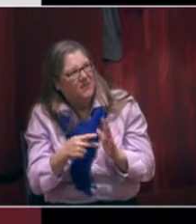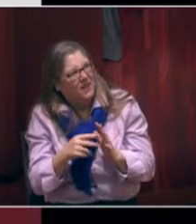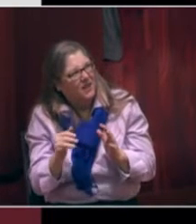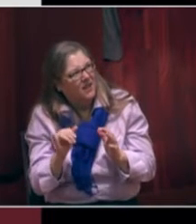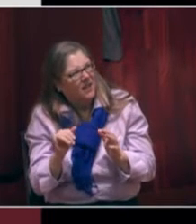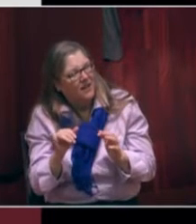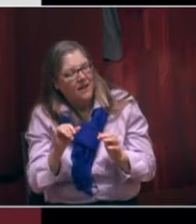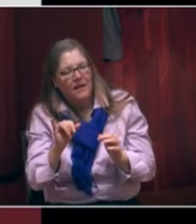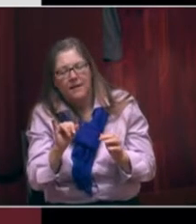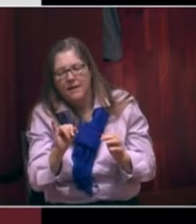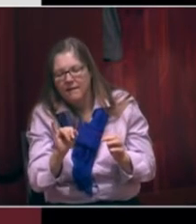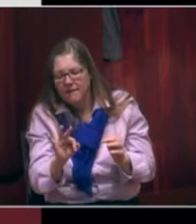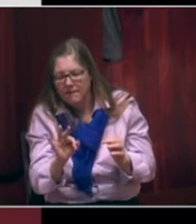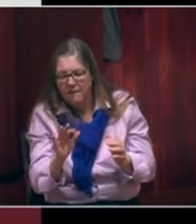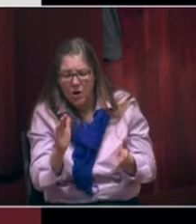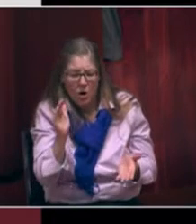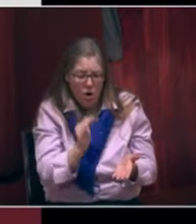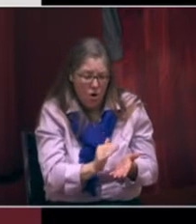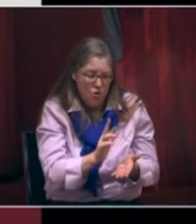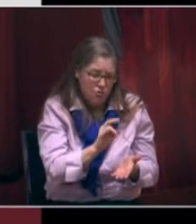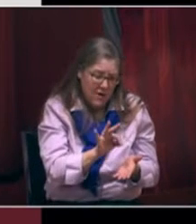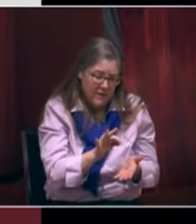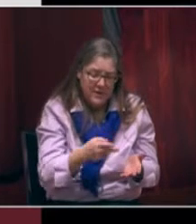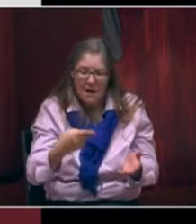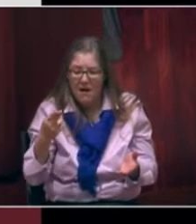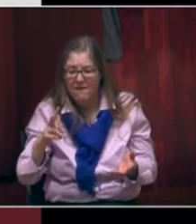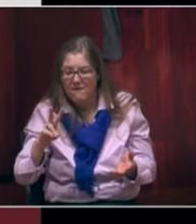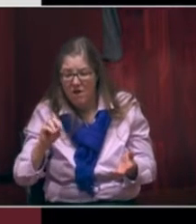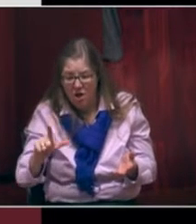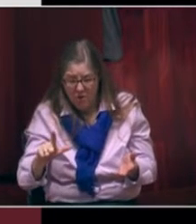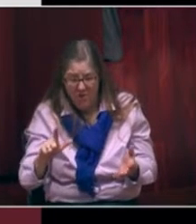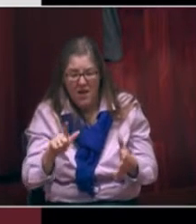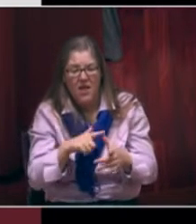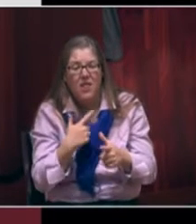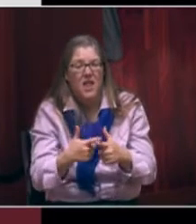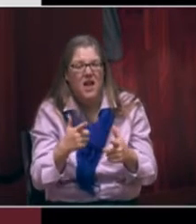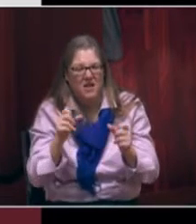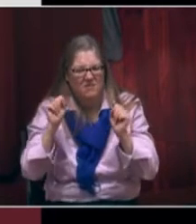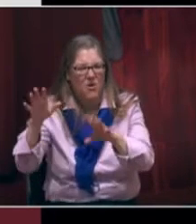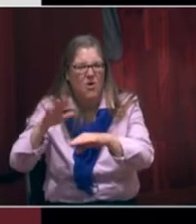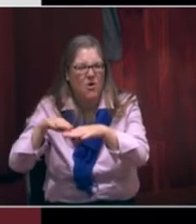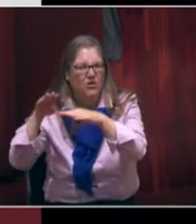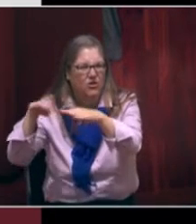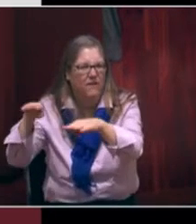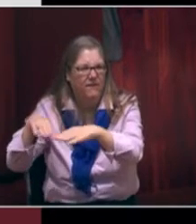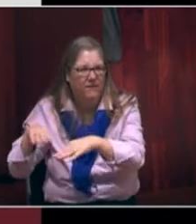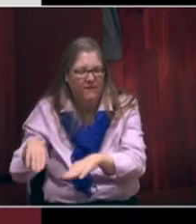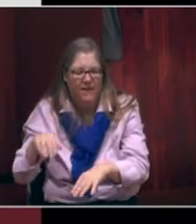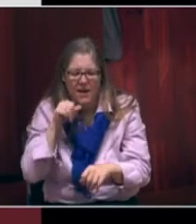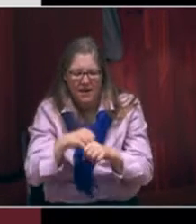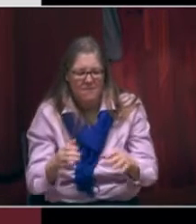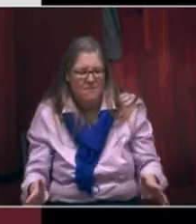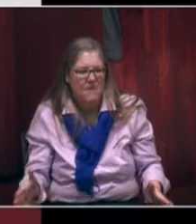if it's something other than low reference, high volume, then we're not going to put it on pallets. We're going to put it on shelves in another record center.